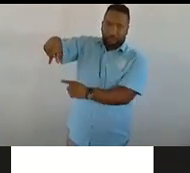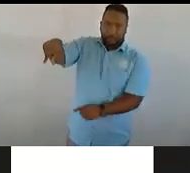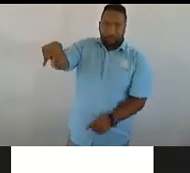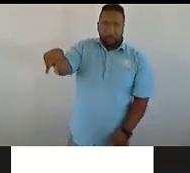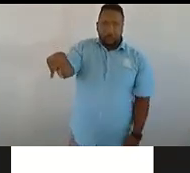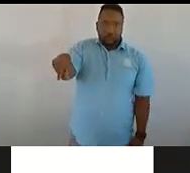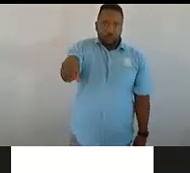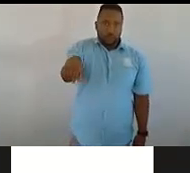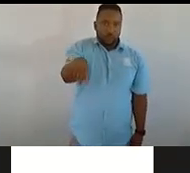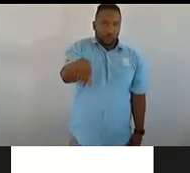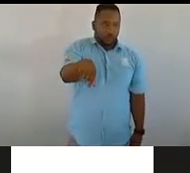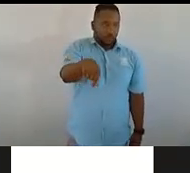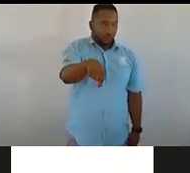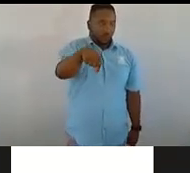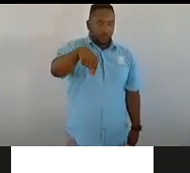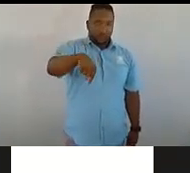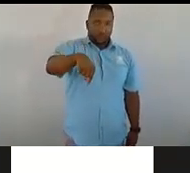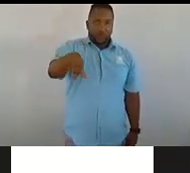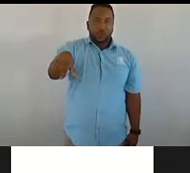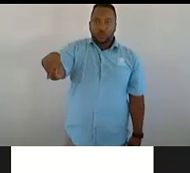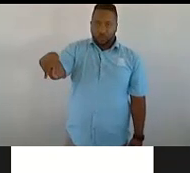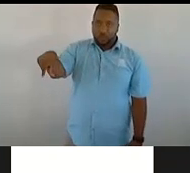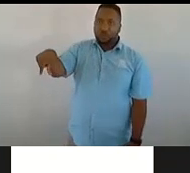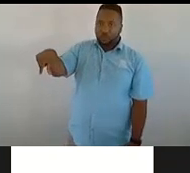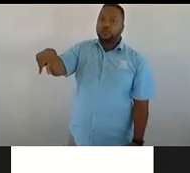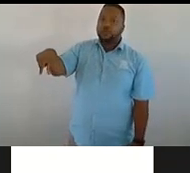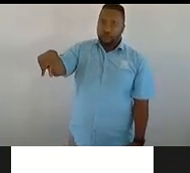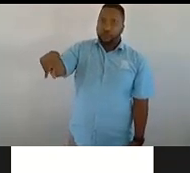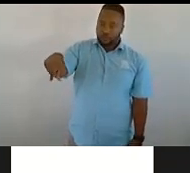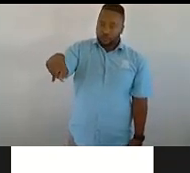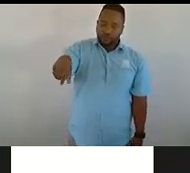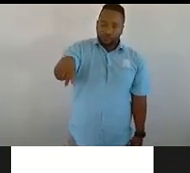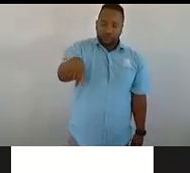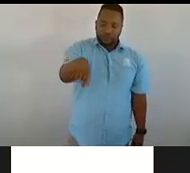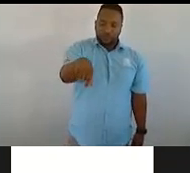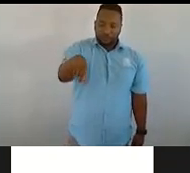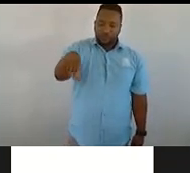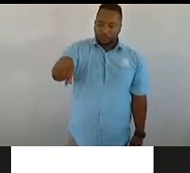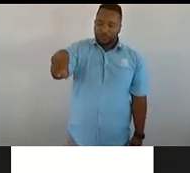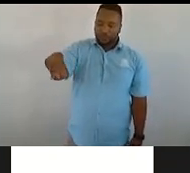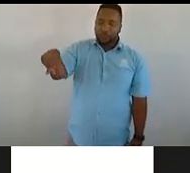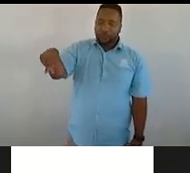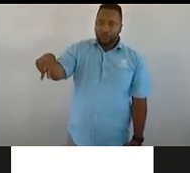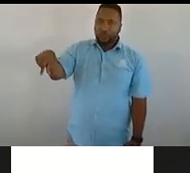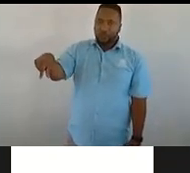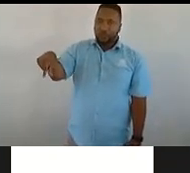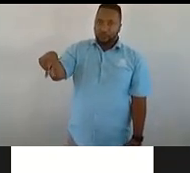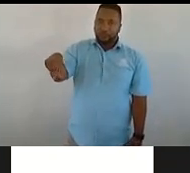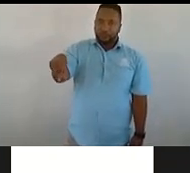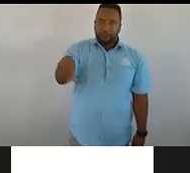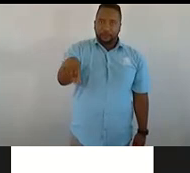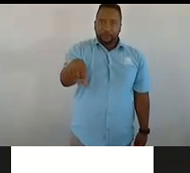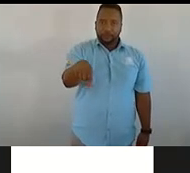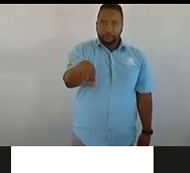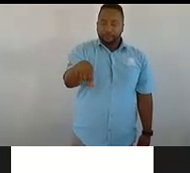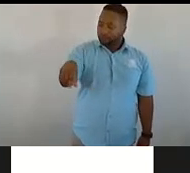Q, so it doesn't look like a Q, so that might be confusing for some people. So make sure the thumb and the